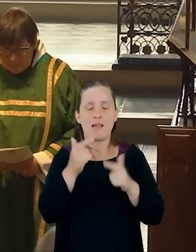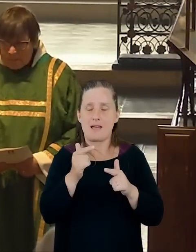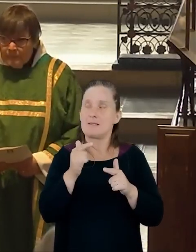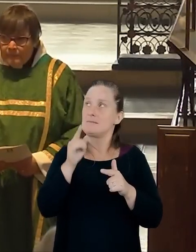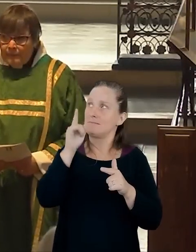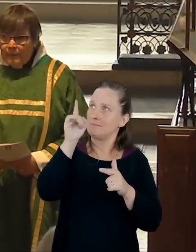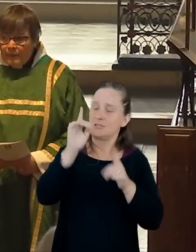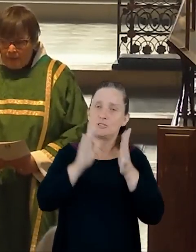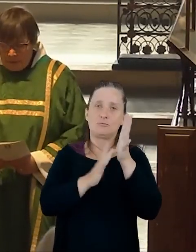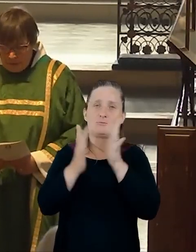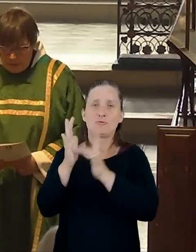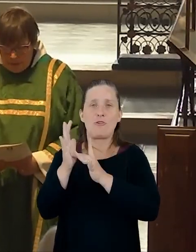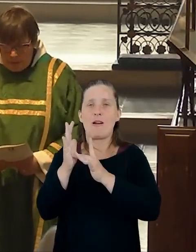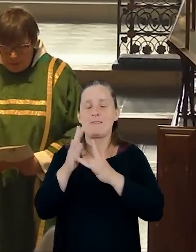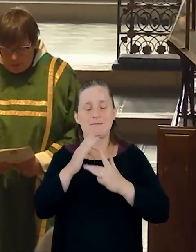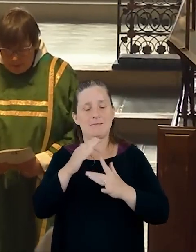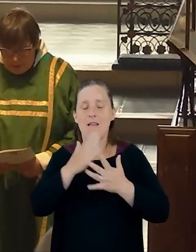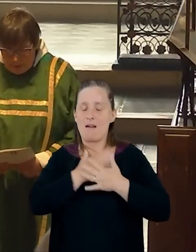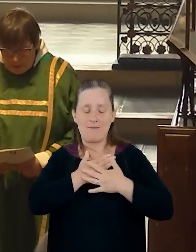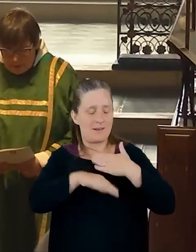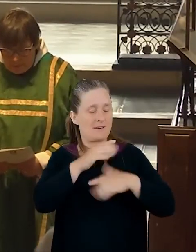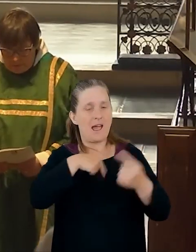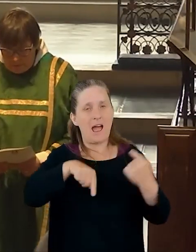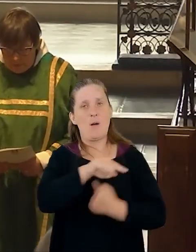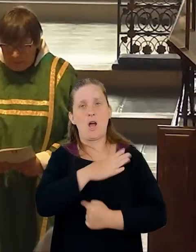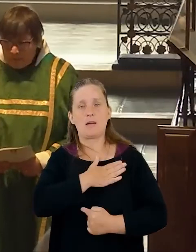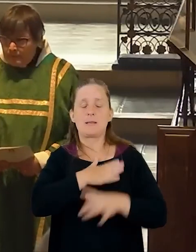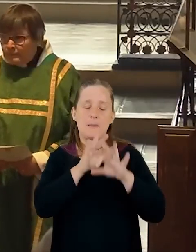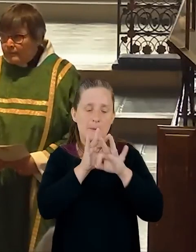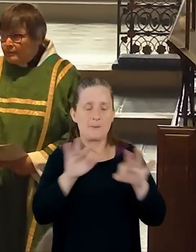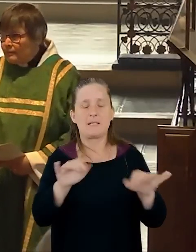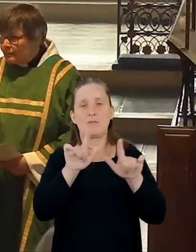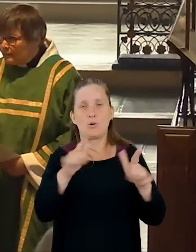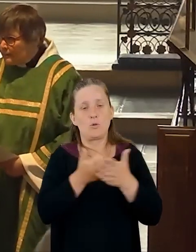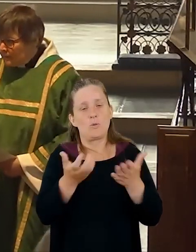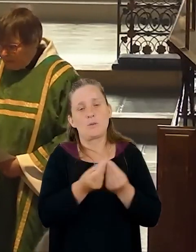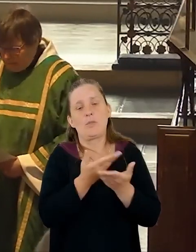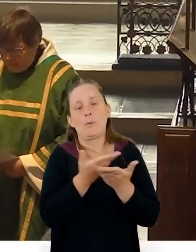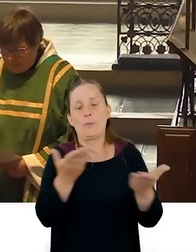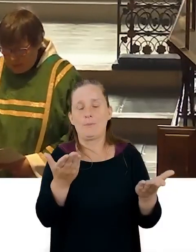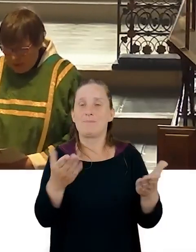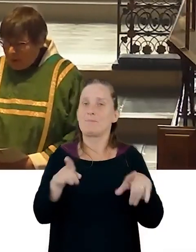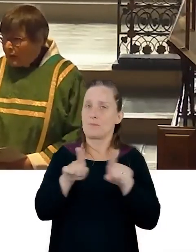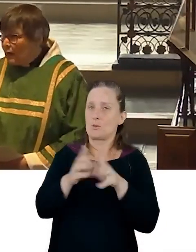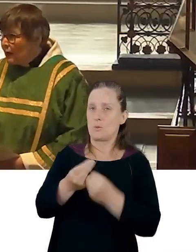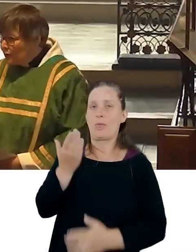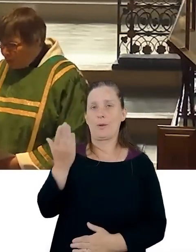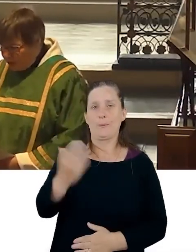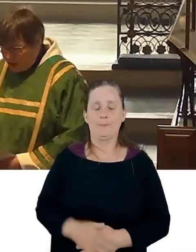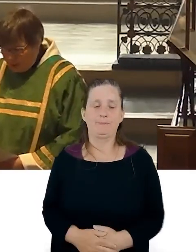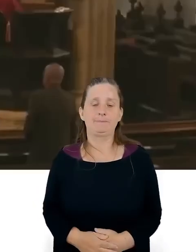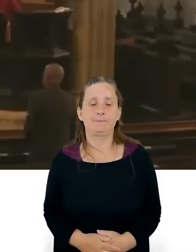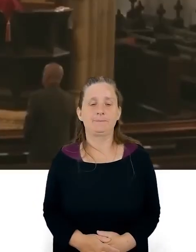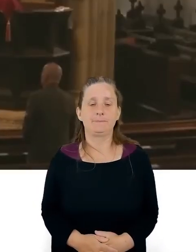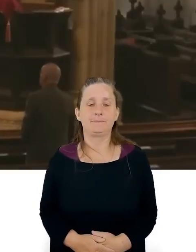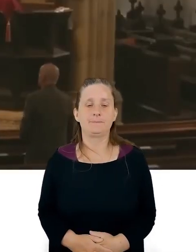Let the peace of Christ rule in our hearts. The peace of the Lord be always with you. And